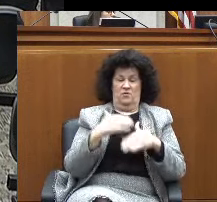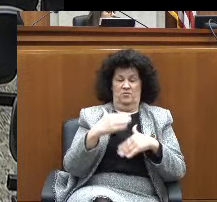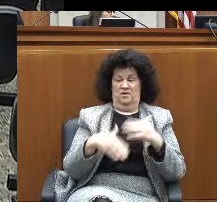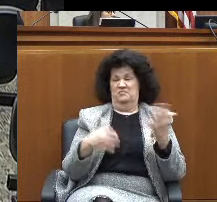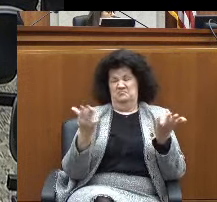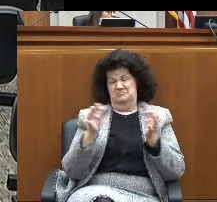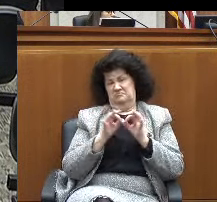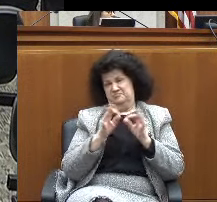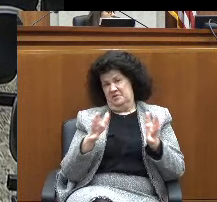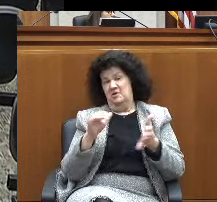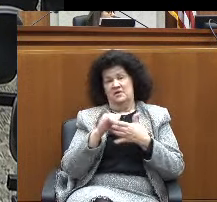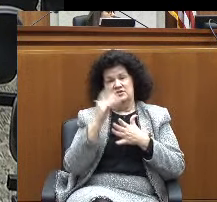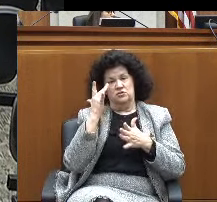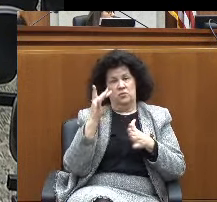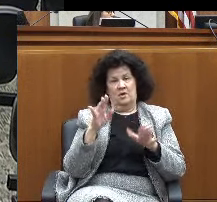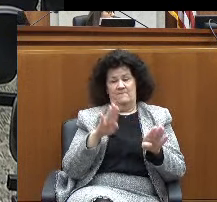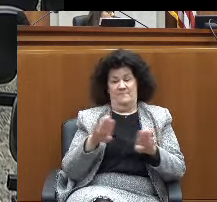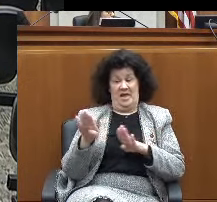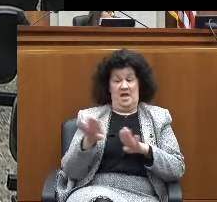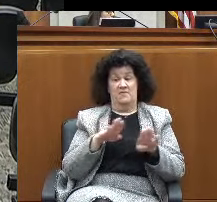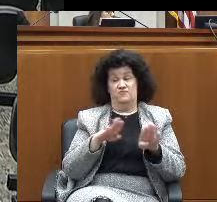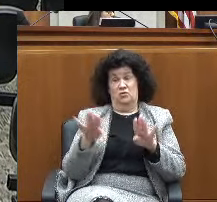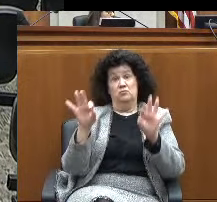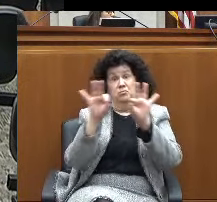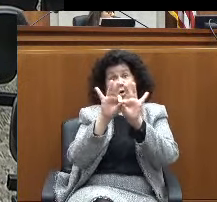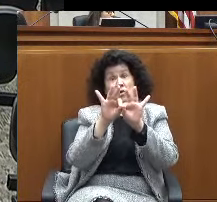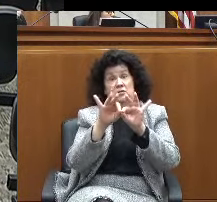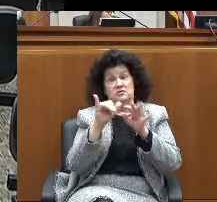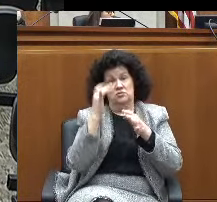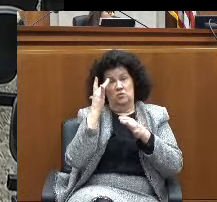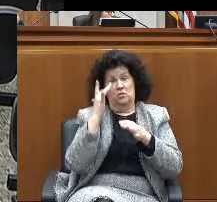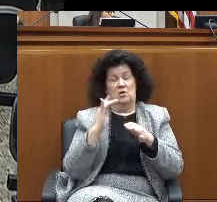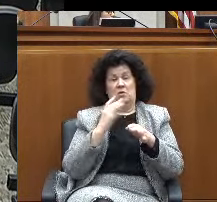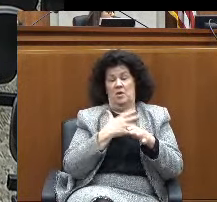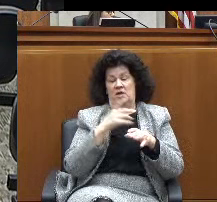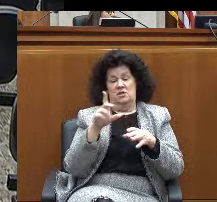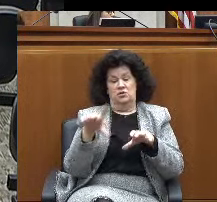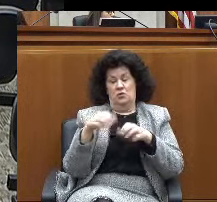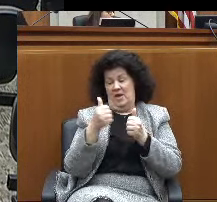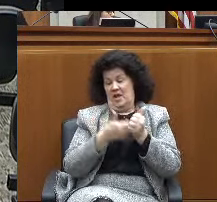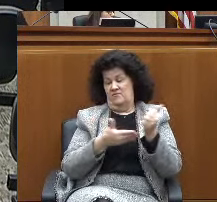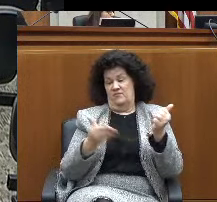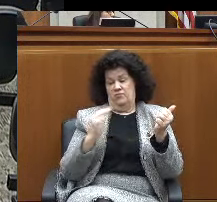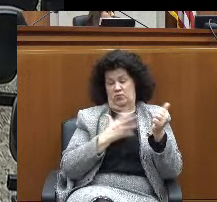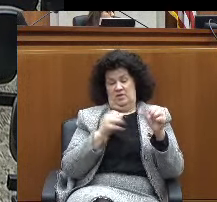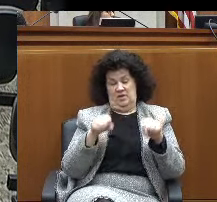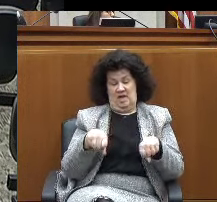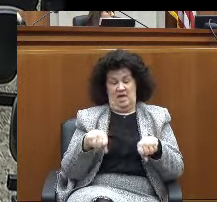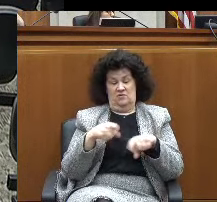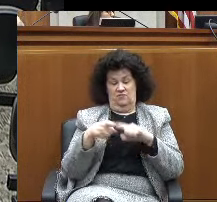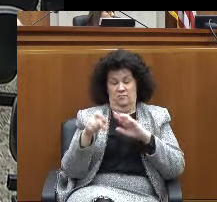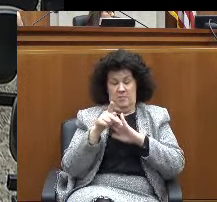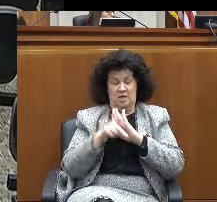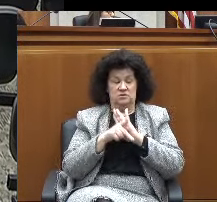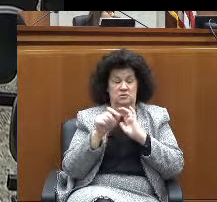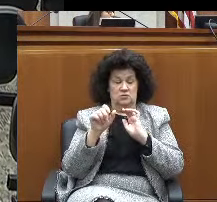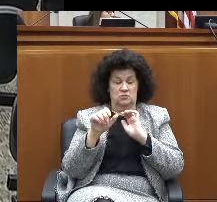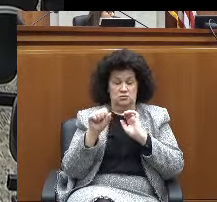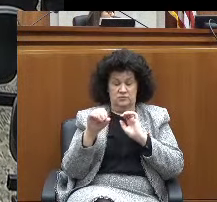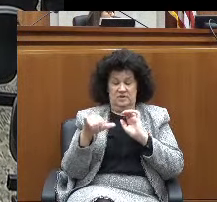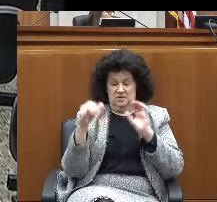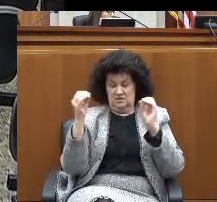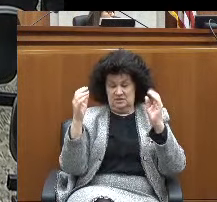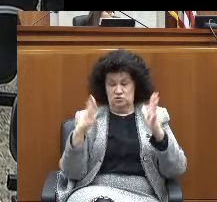that's why this behavior piece matters. And so we need to make sure that we're doing everything we can from a policy standpoint so